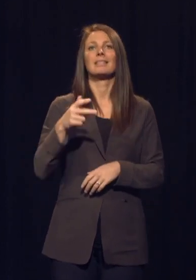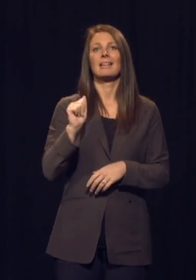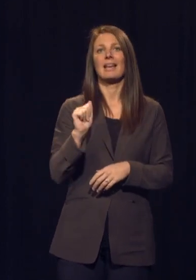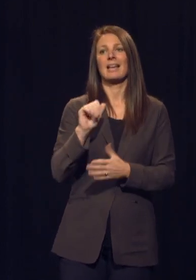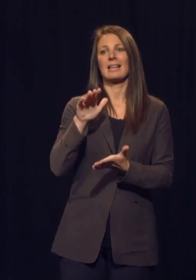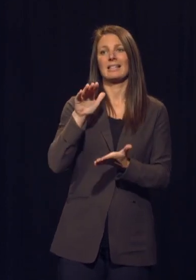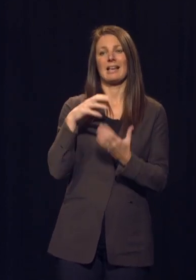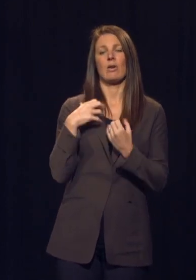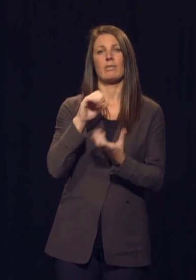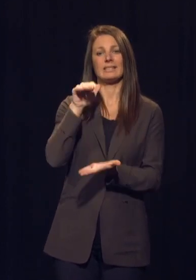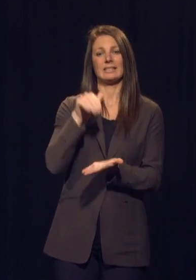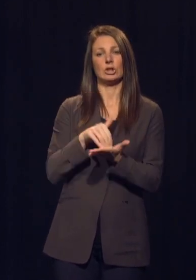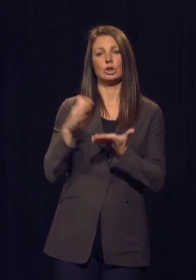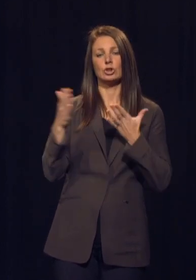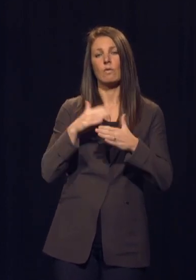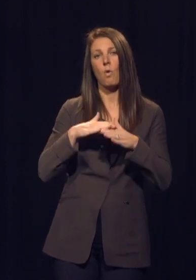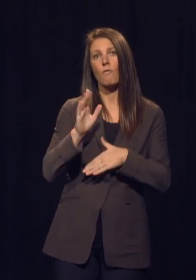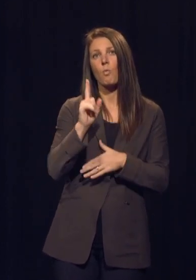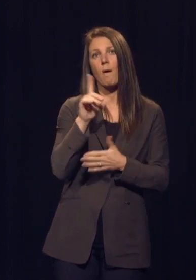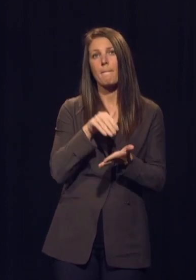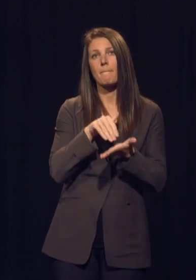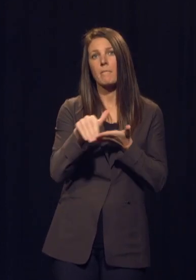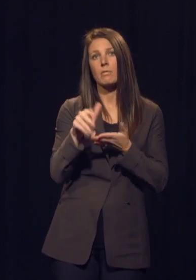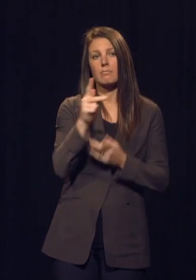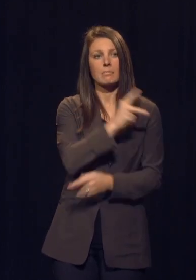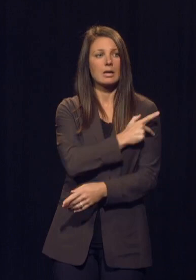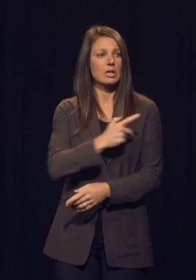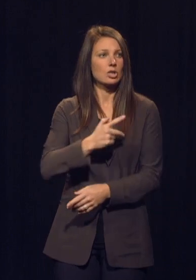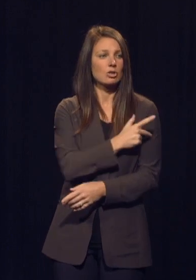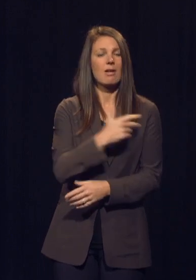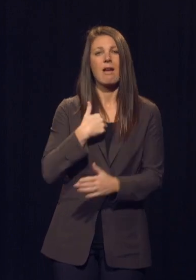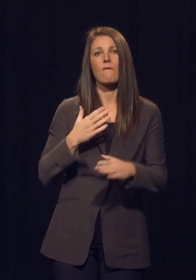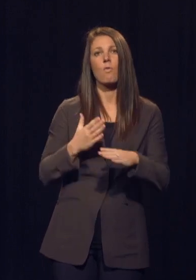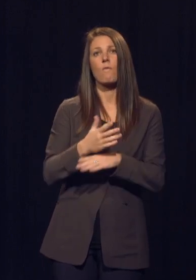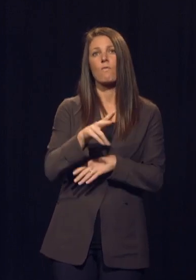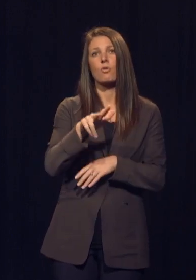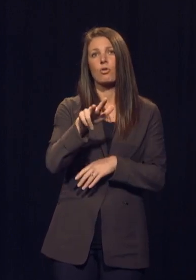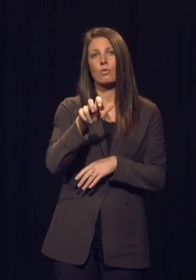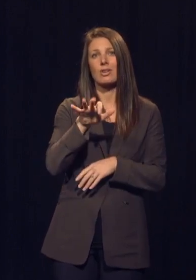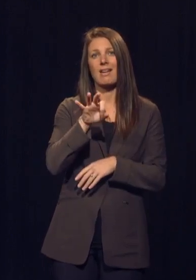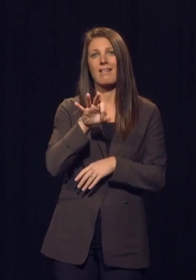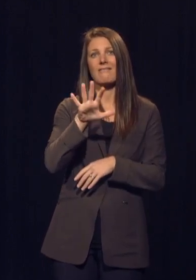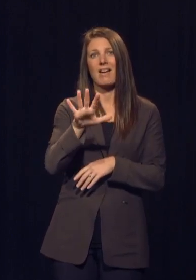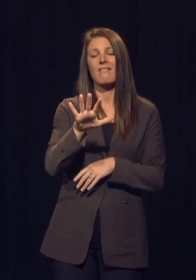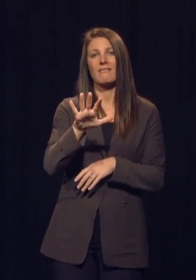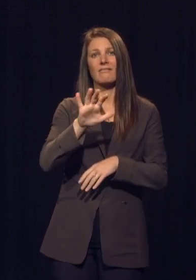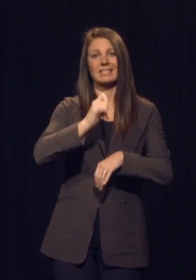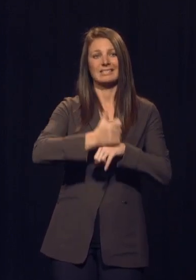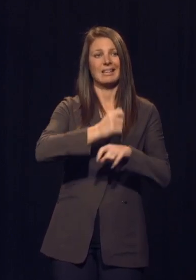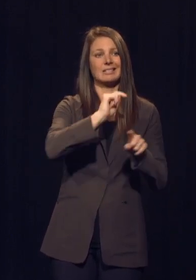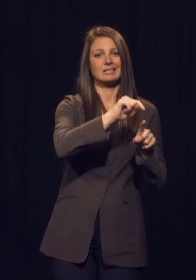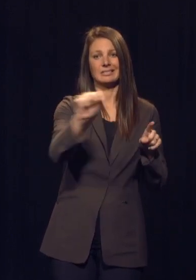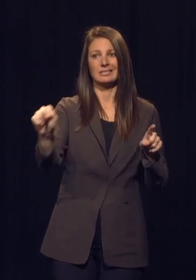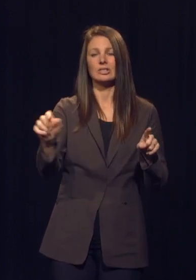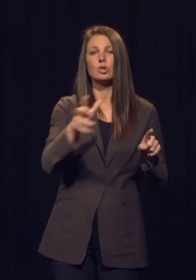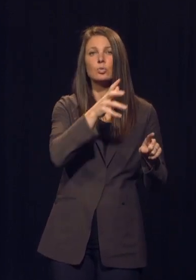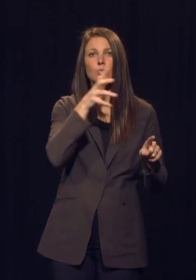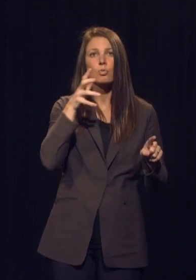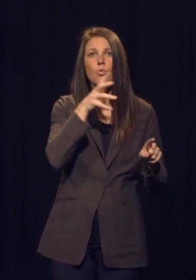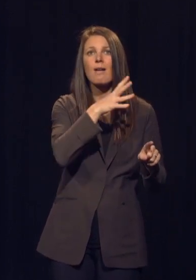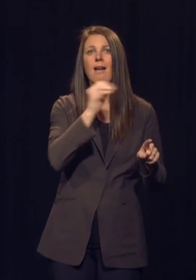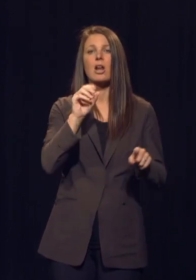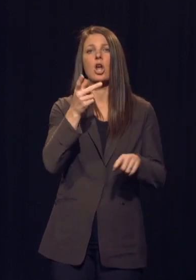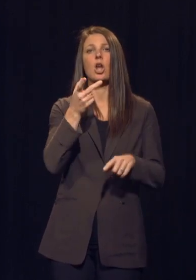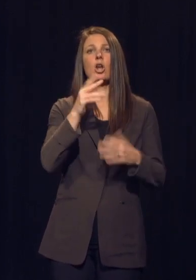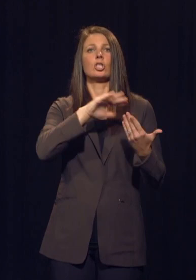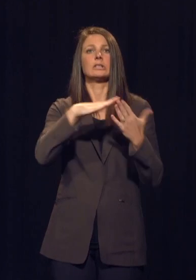than 1 million patients at more than 395 sites in 54 rural and urban counties